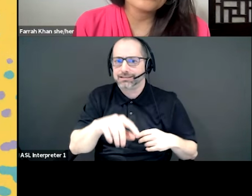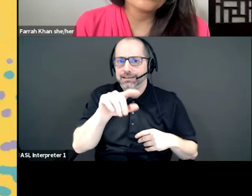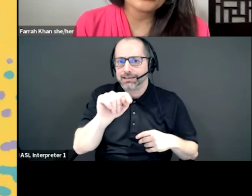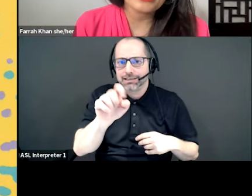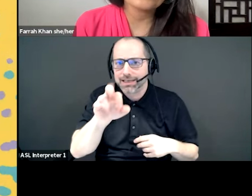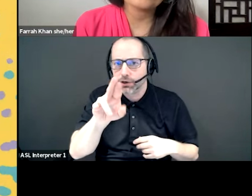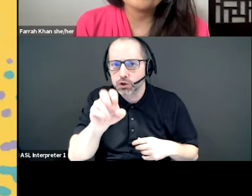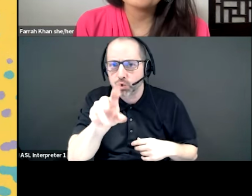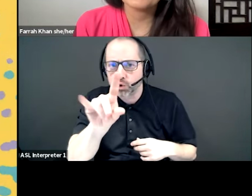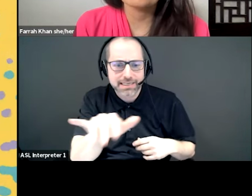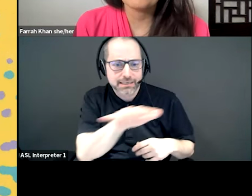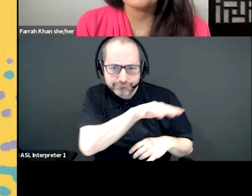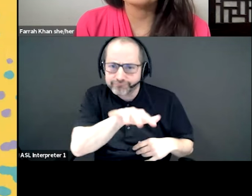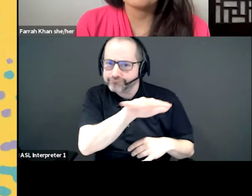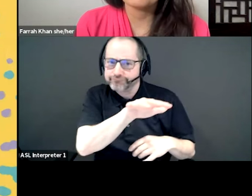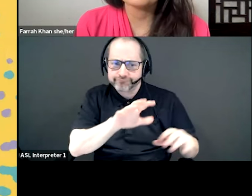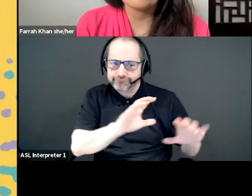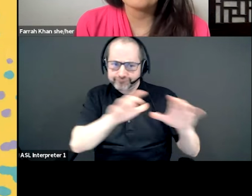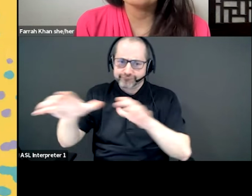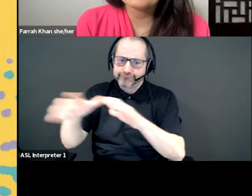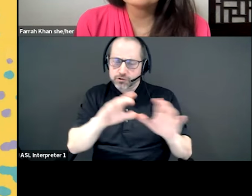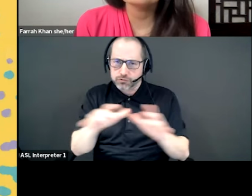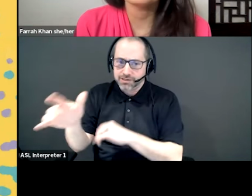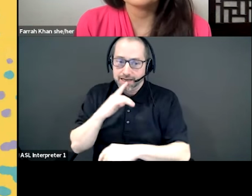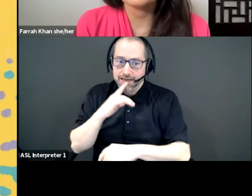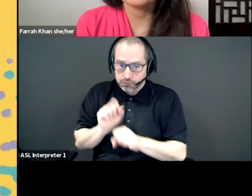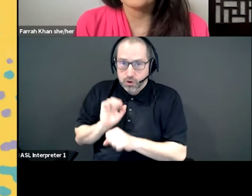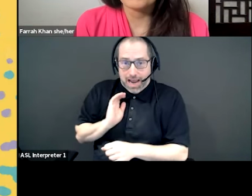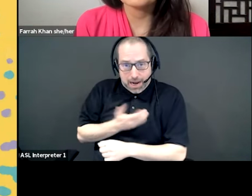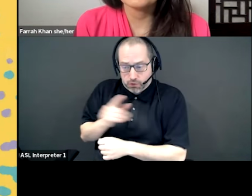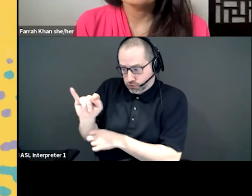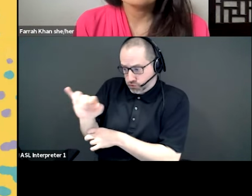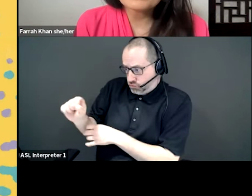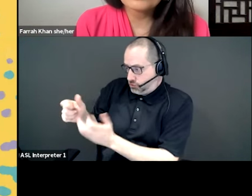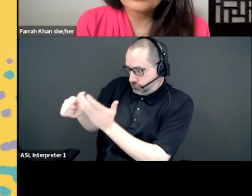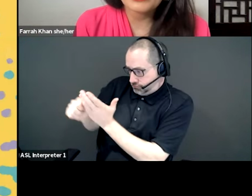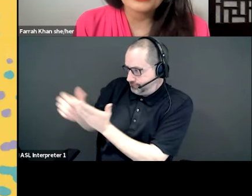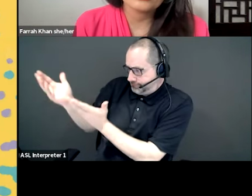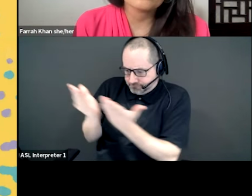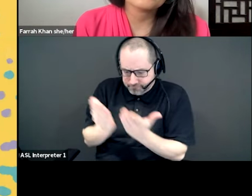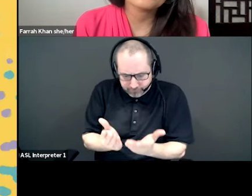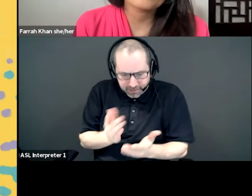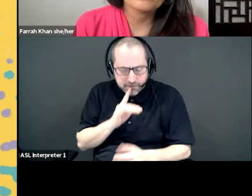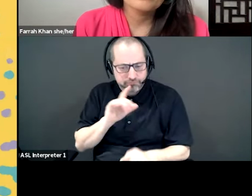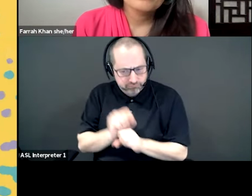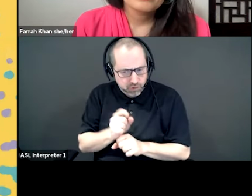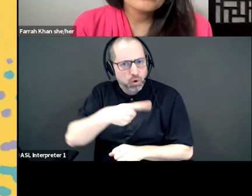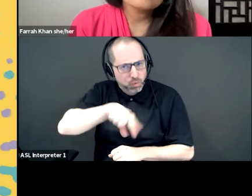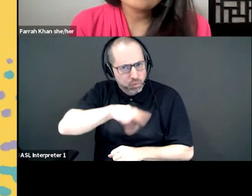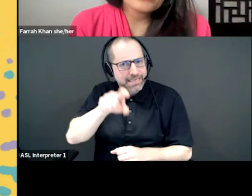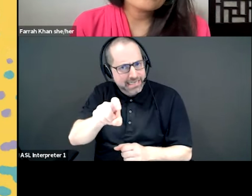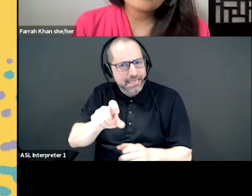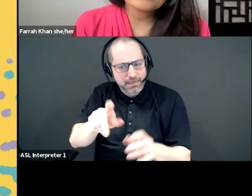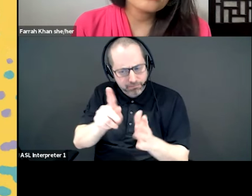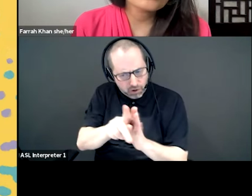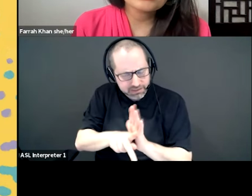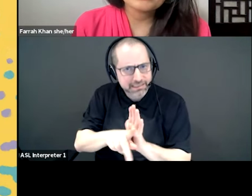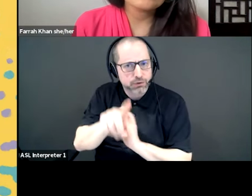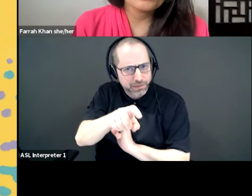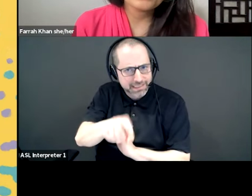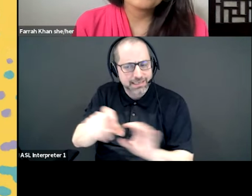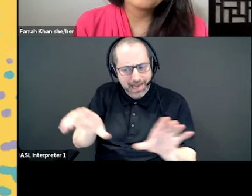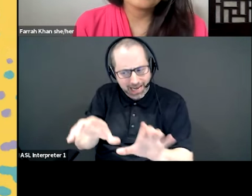of the Courage to Act tools as a way to kind of say, okay, we too need a standalone policy. We too need action on this. And again, across Canada,